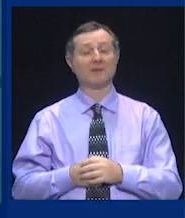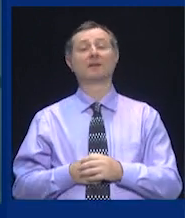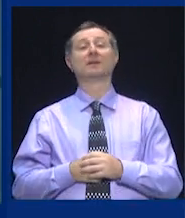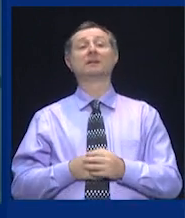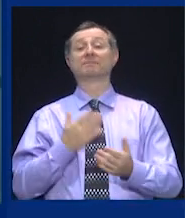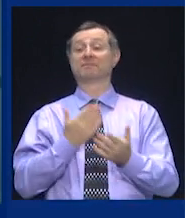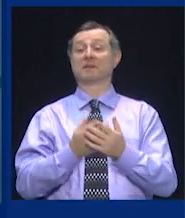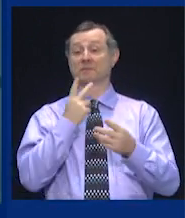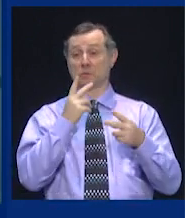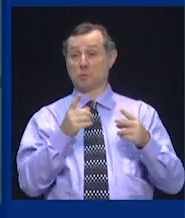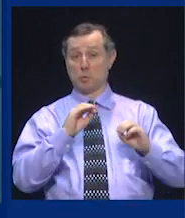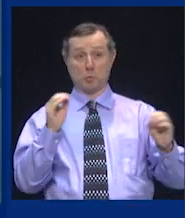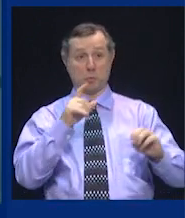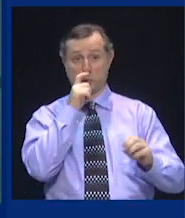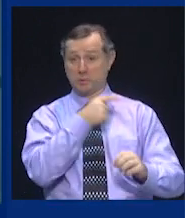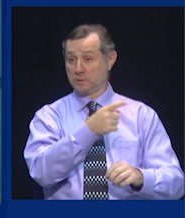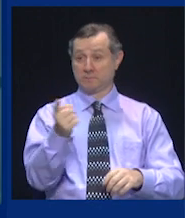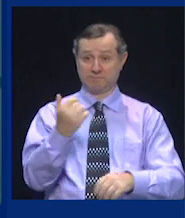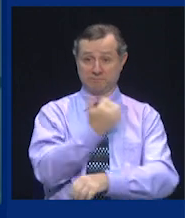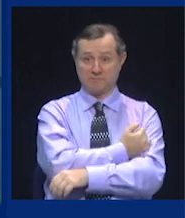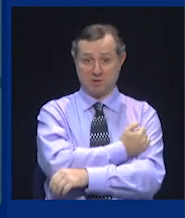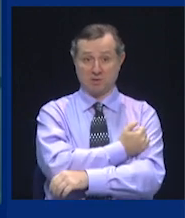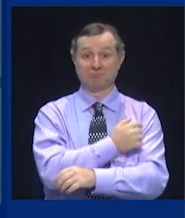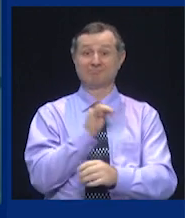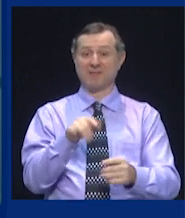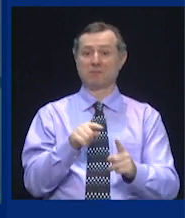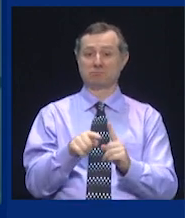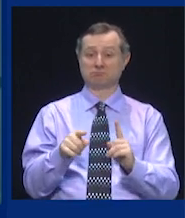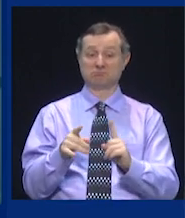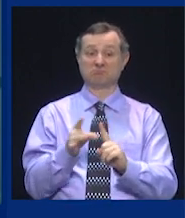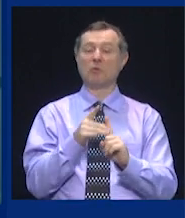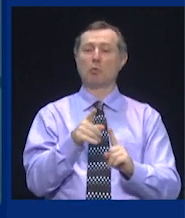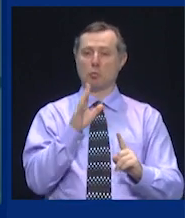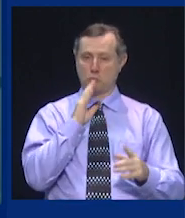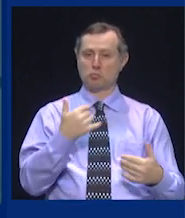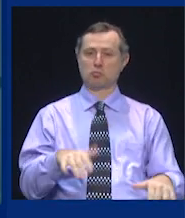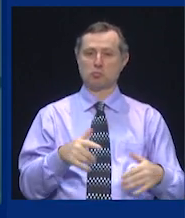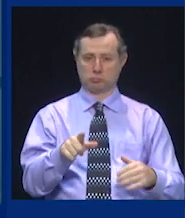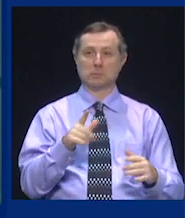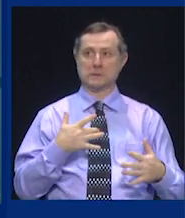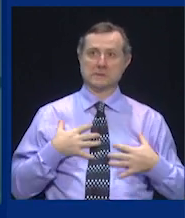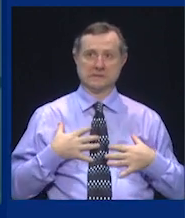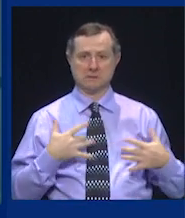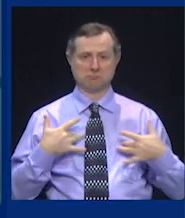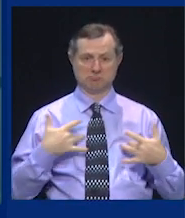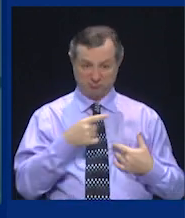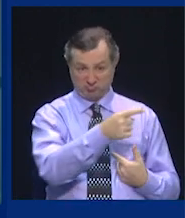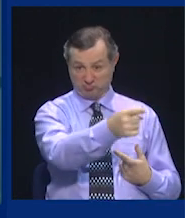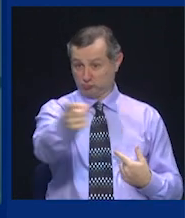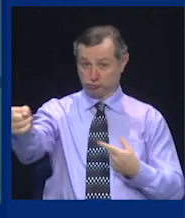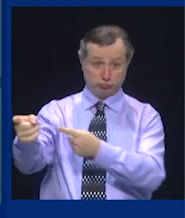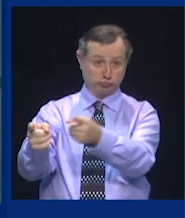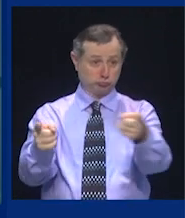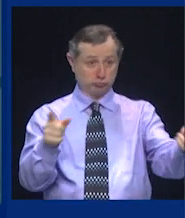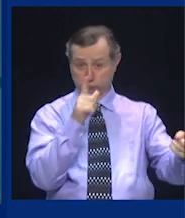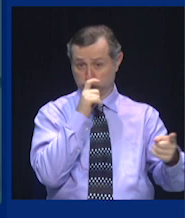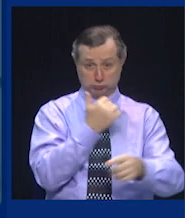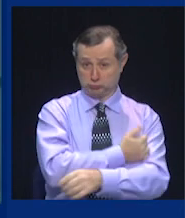unvaccinated, Delta variant should be a major concern to you, and you should be worried about